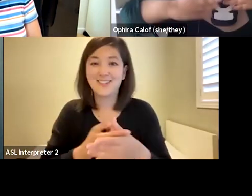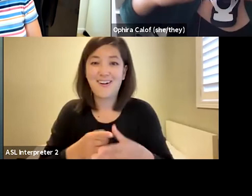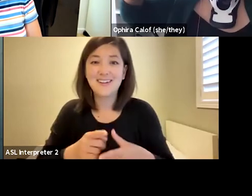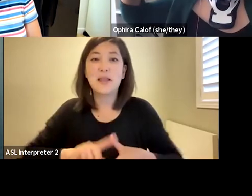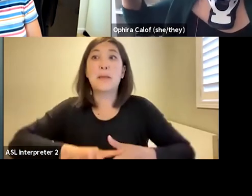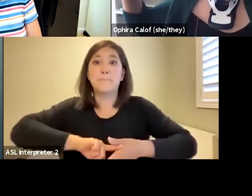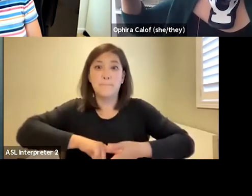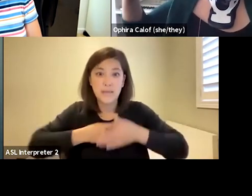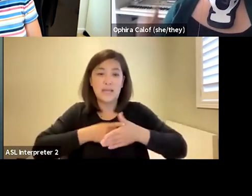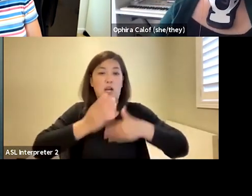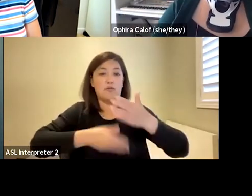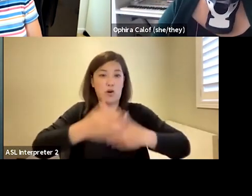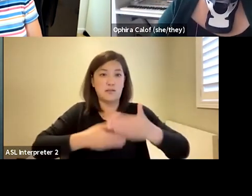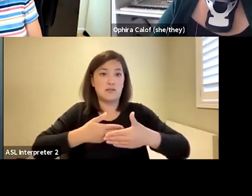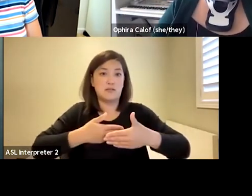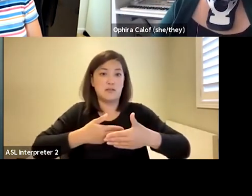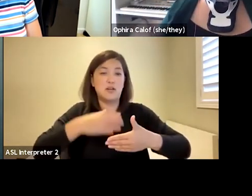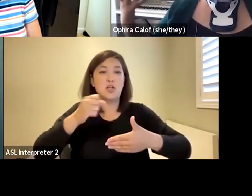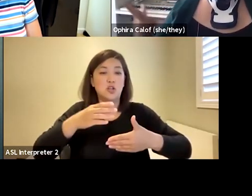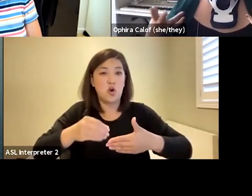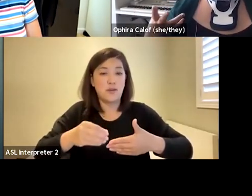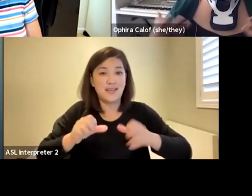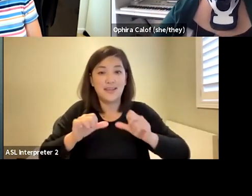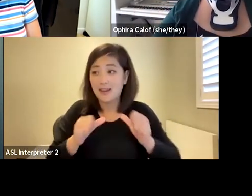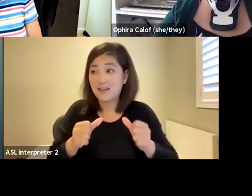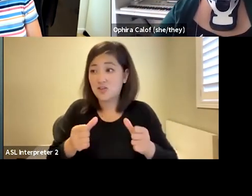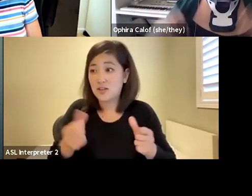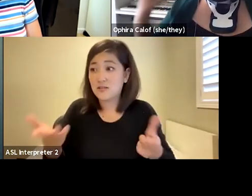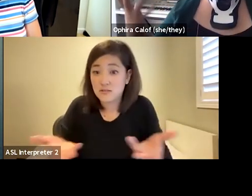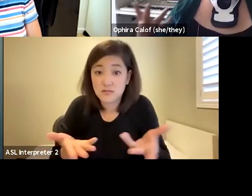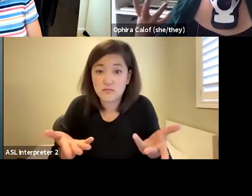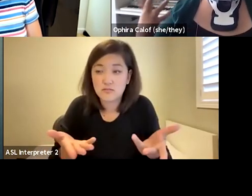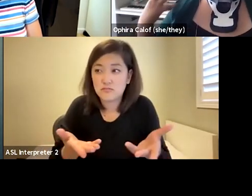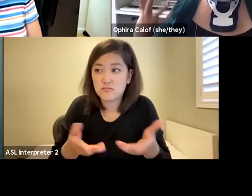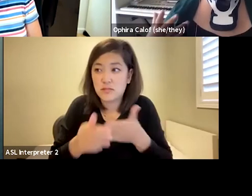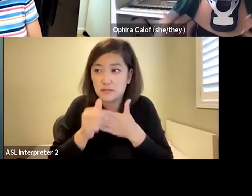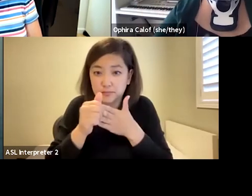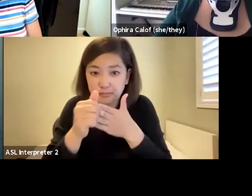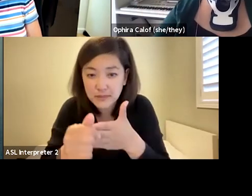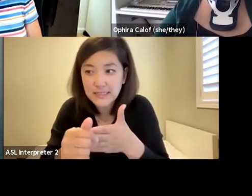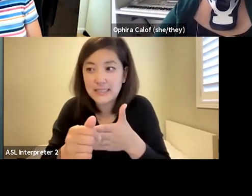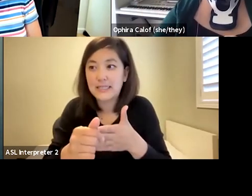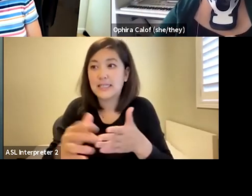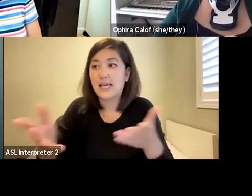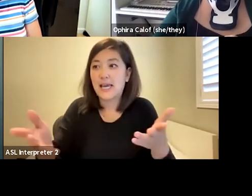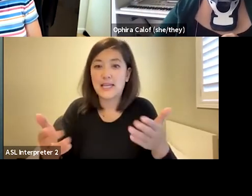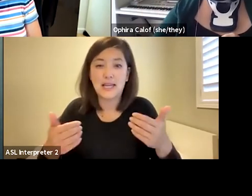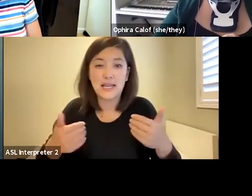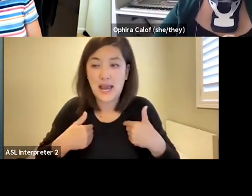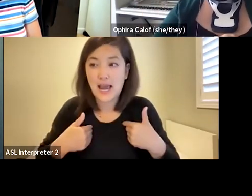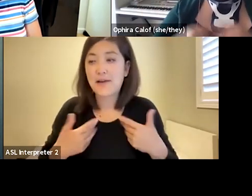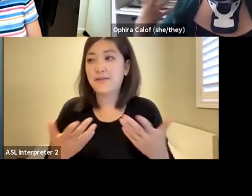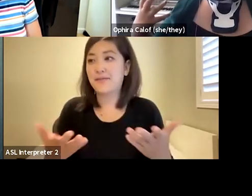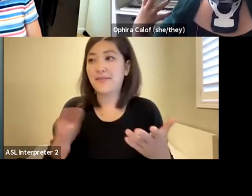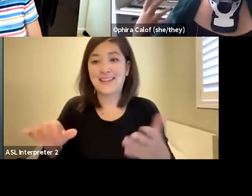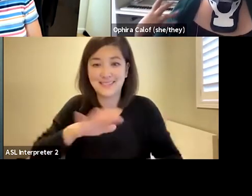that we can then build a platform that we can bring people into and know that they too have that space to bring